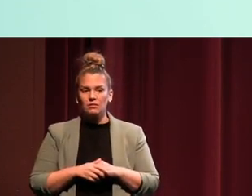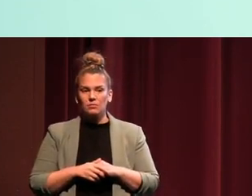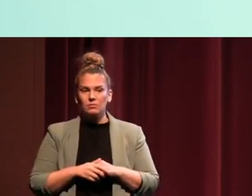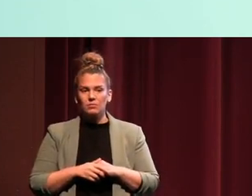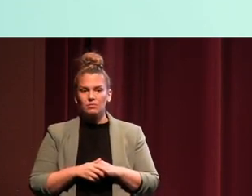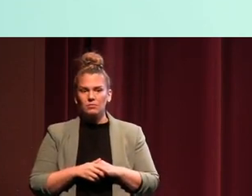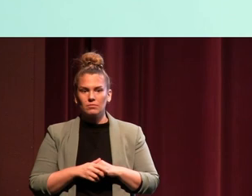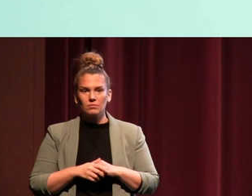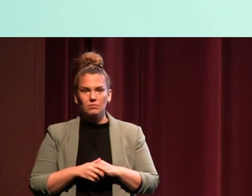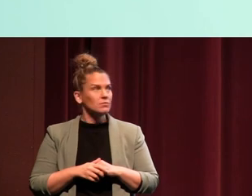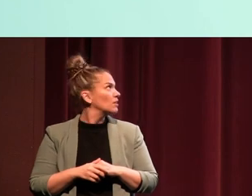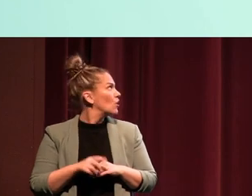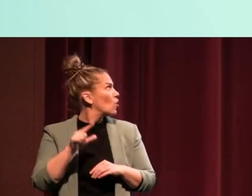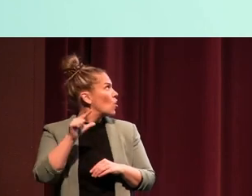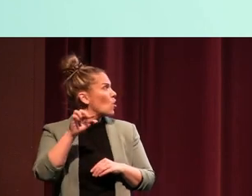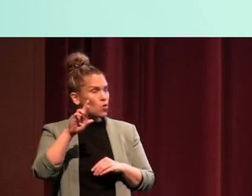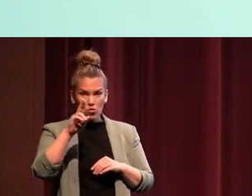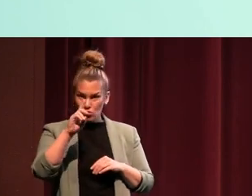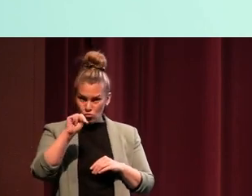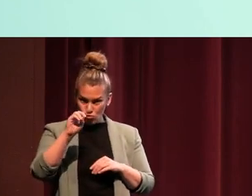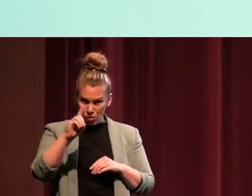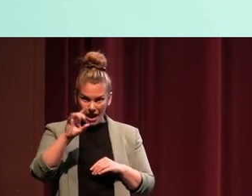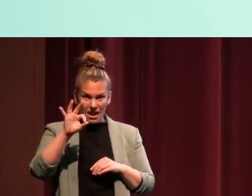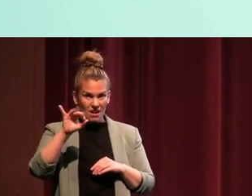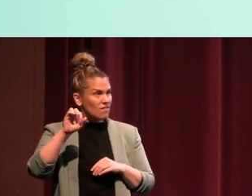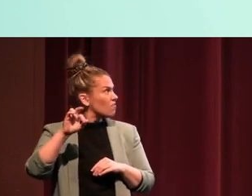The amount of grand fir has increased by